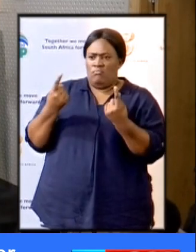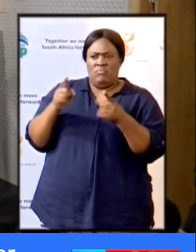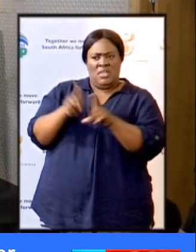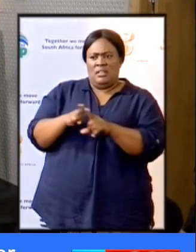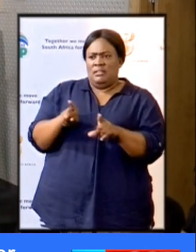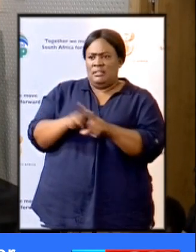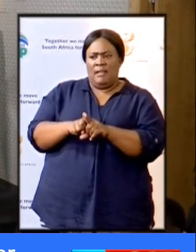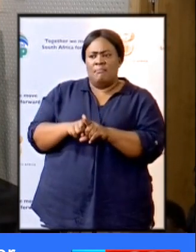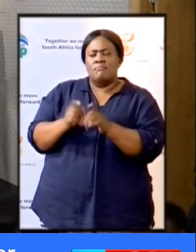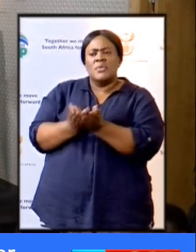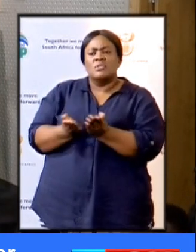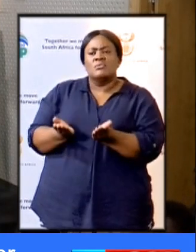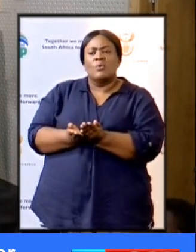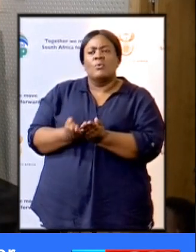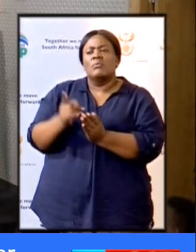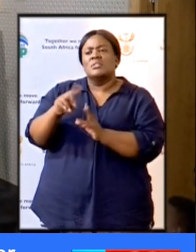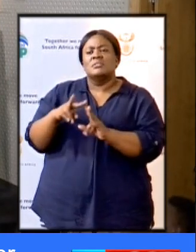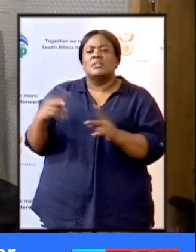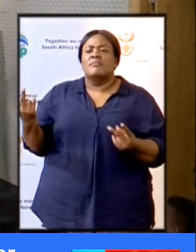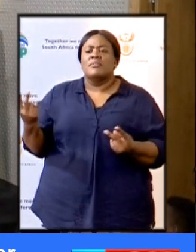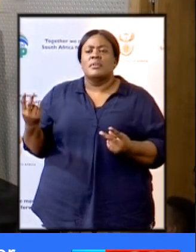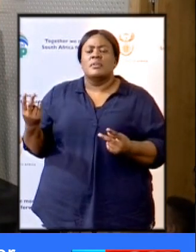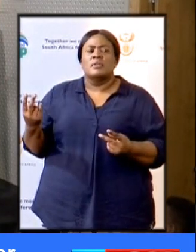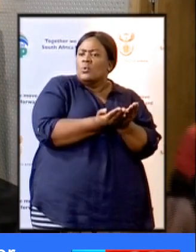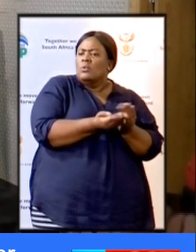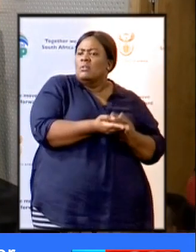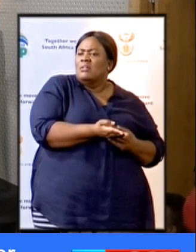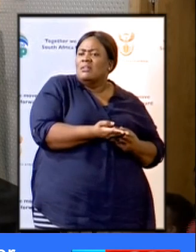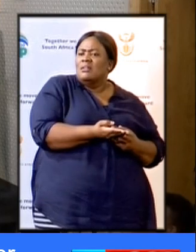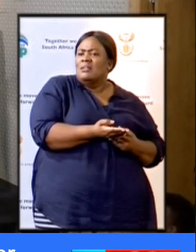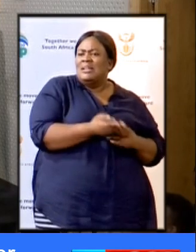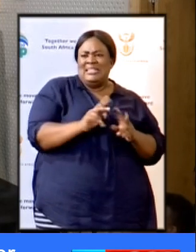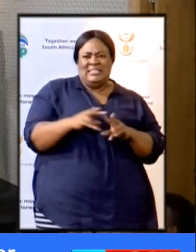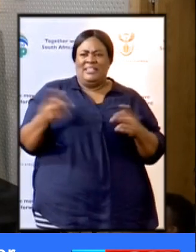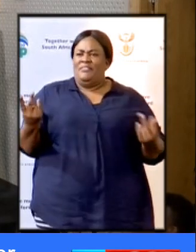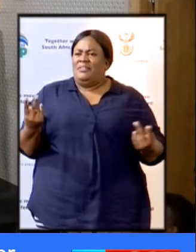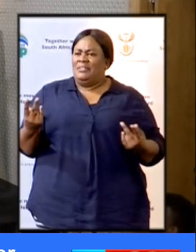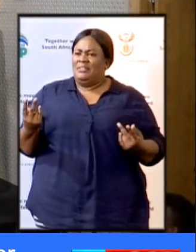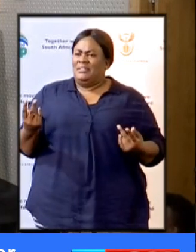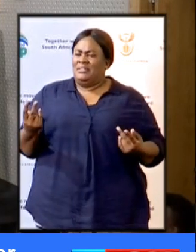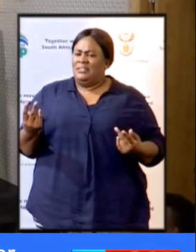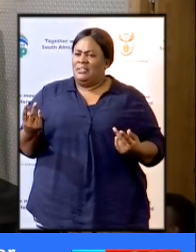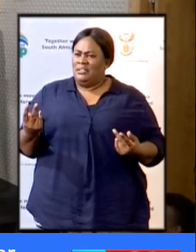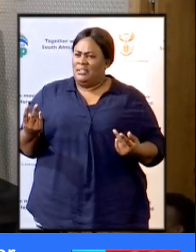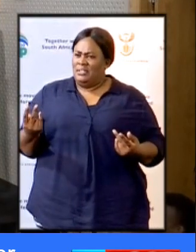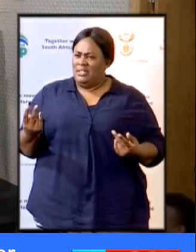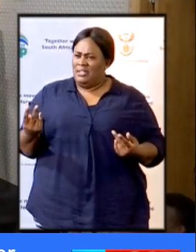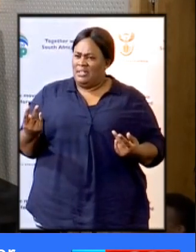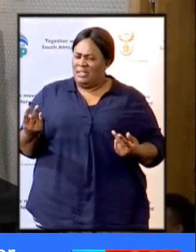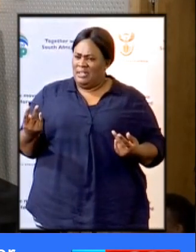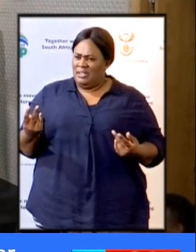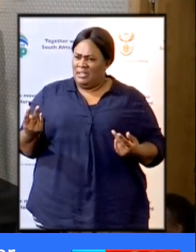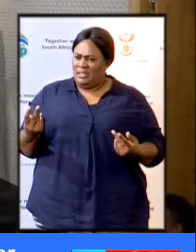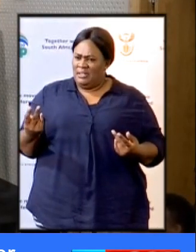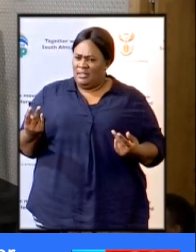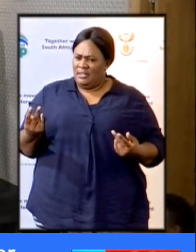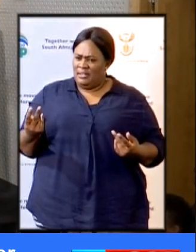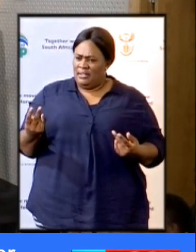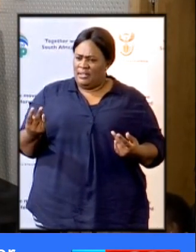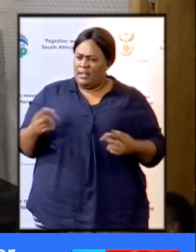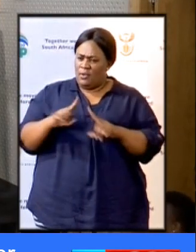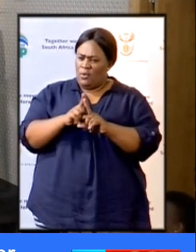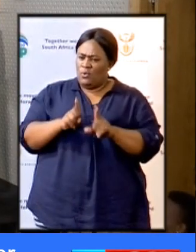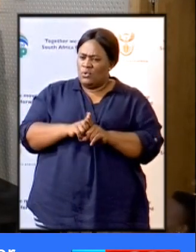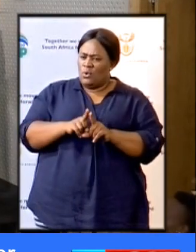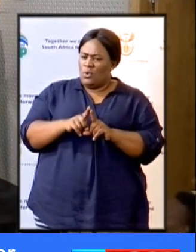school, that also is available at the universities where they have use of